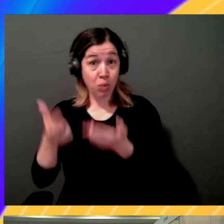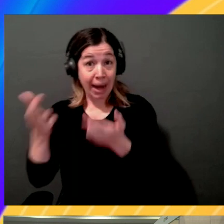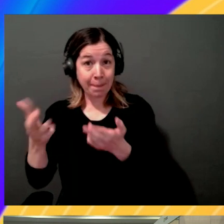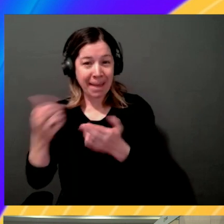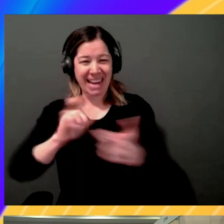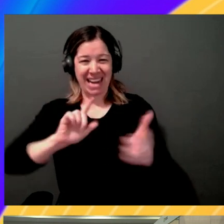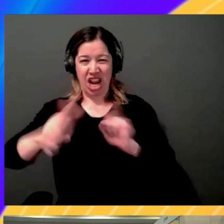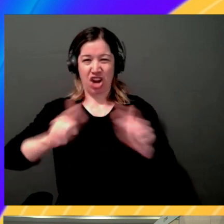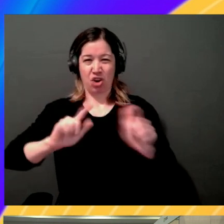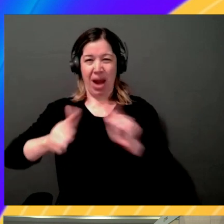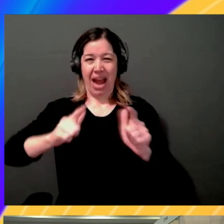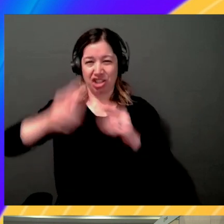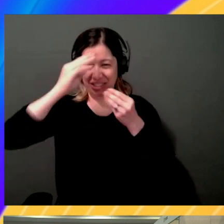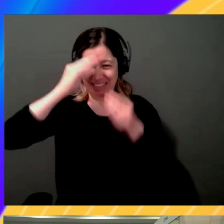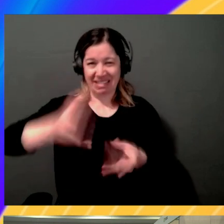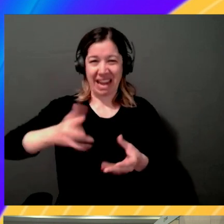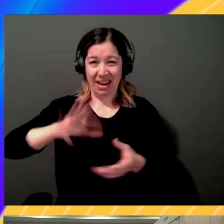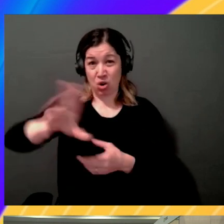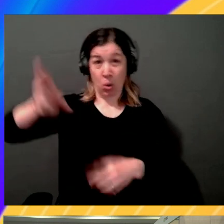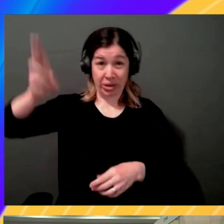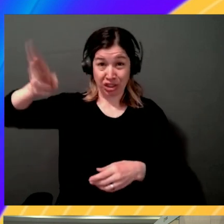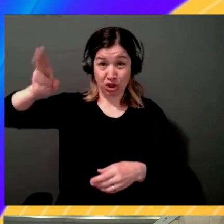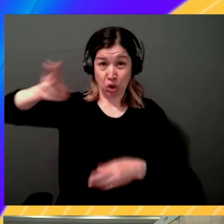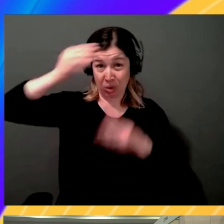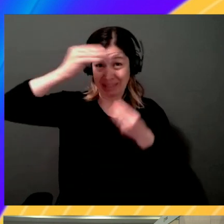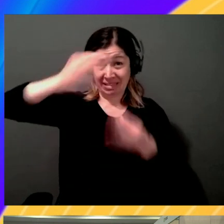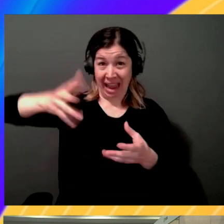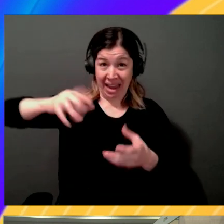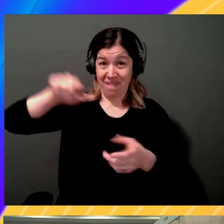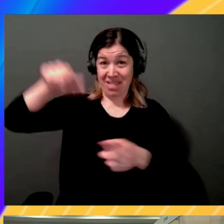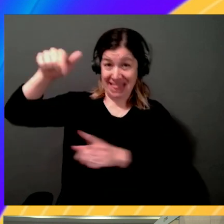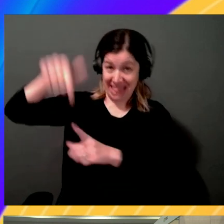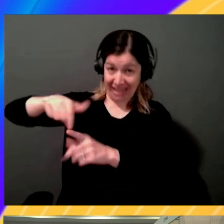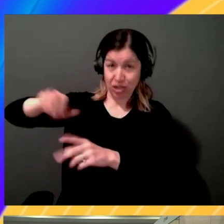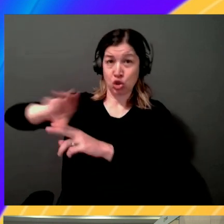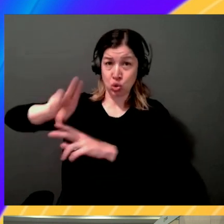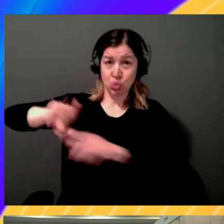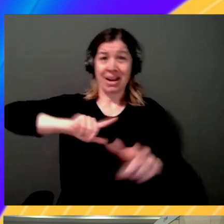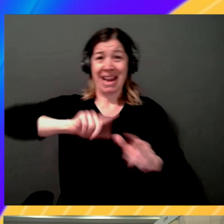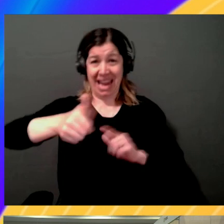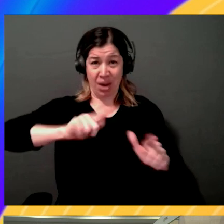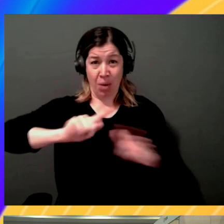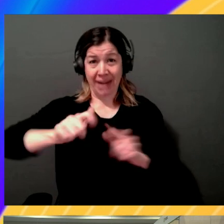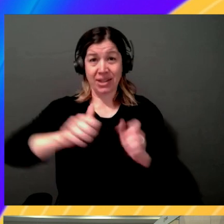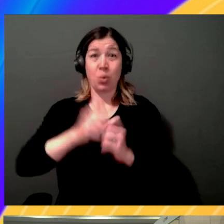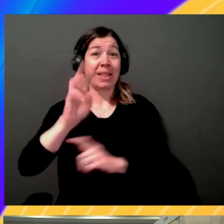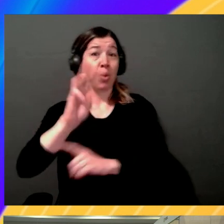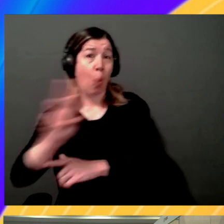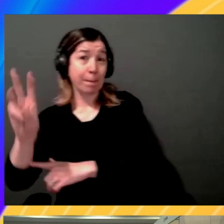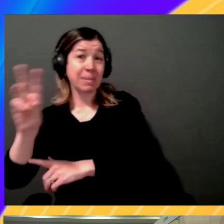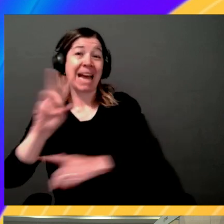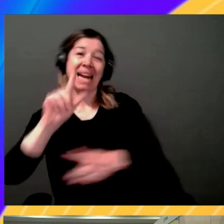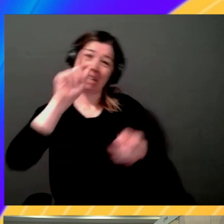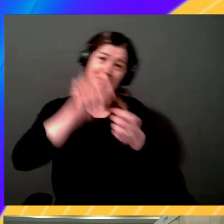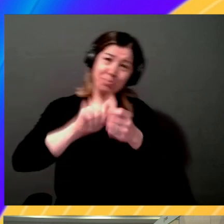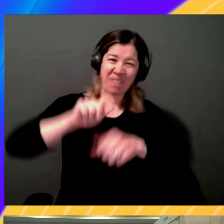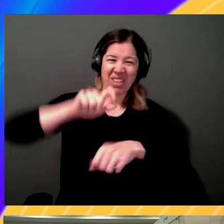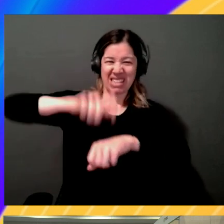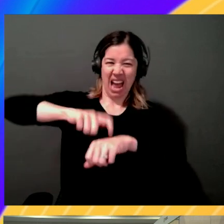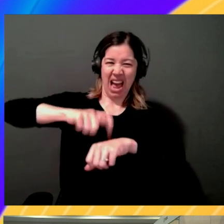your historical data of this user interacting with this item at this time and having some sort of interaction with them,